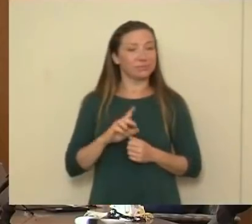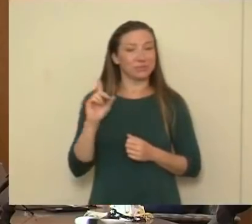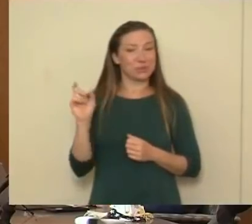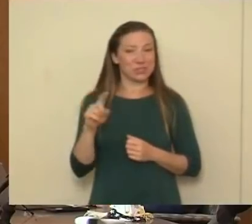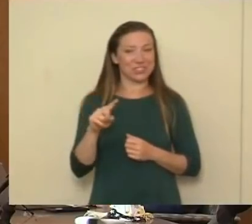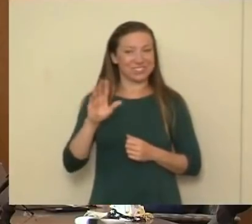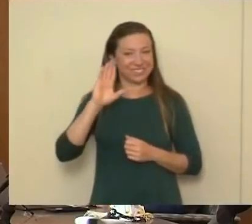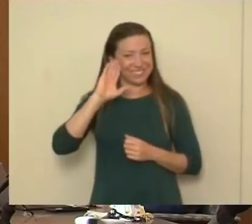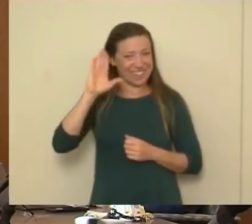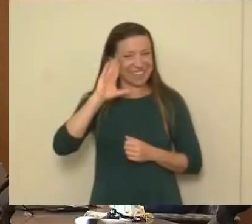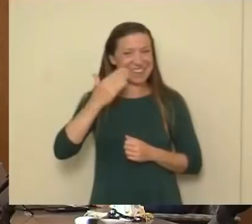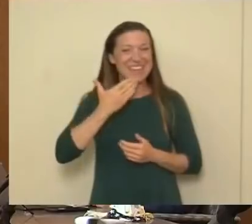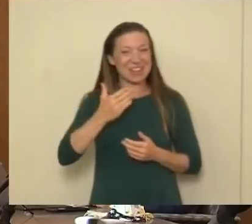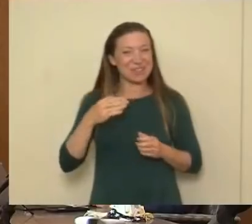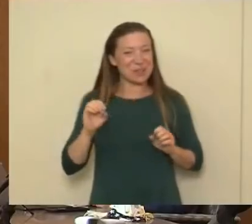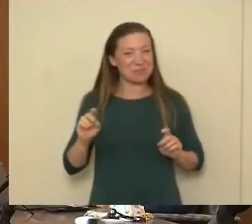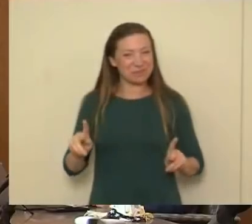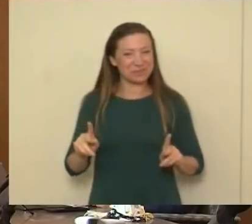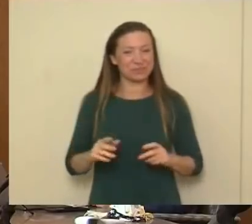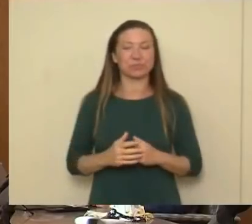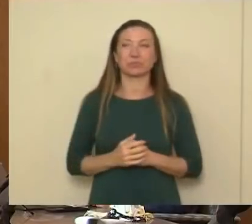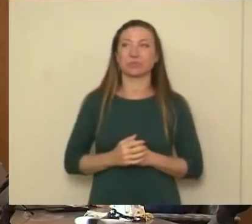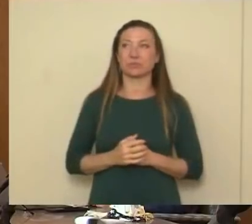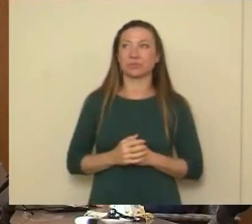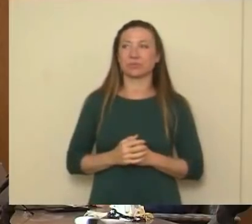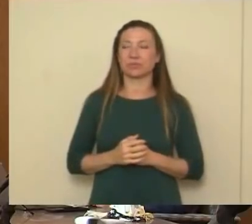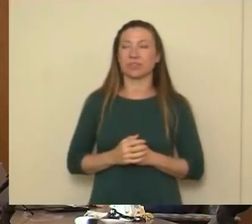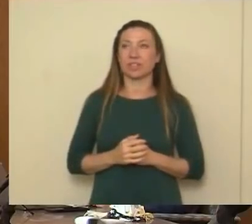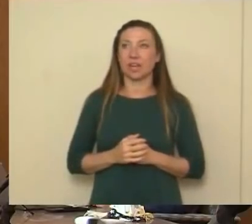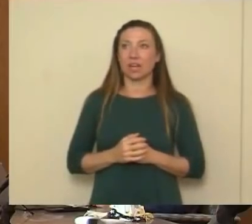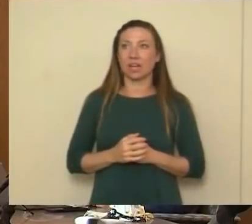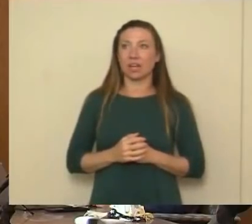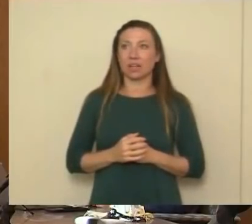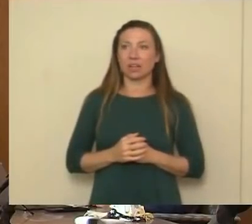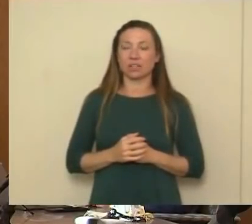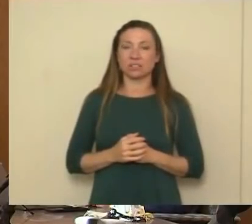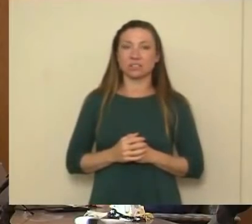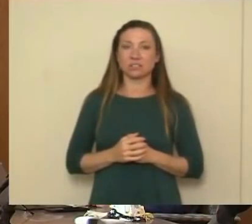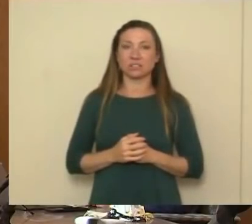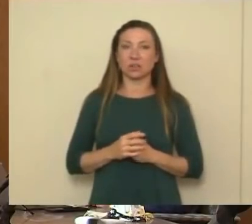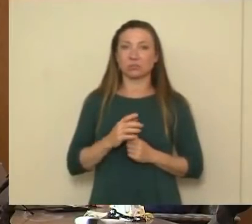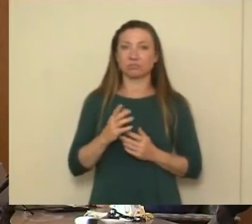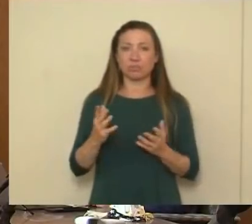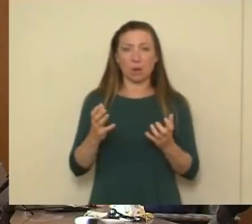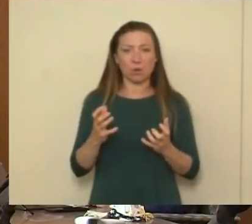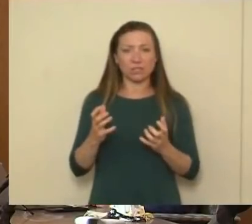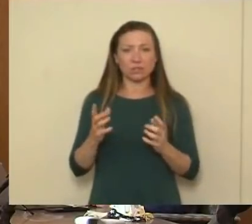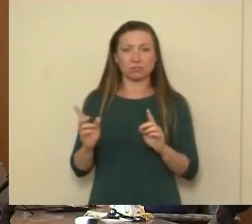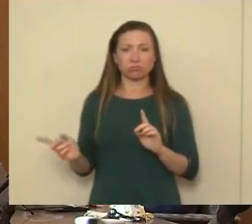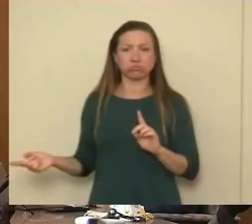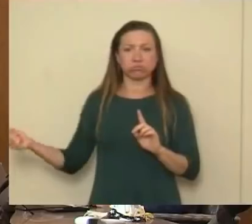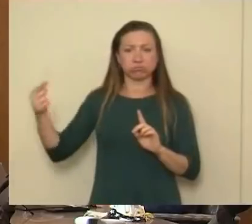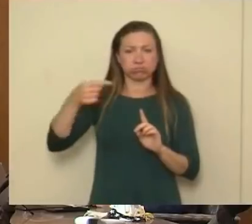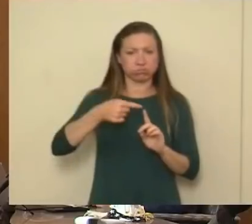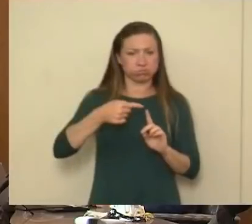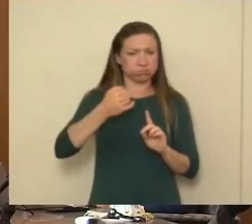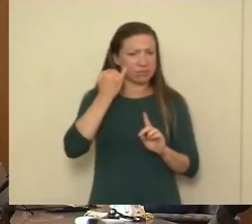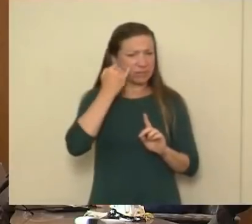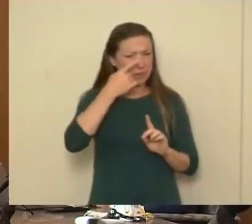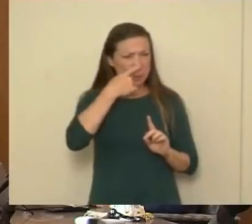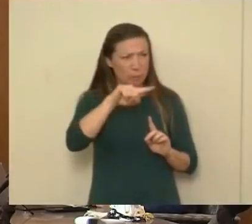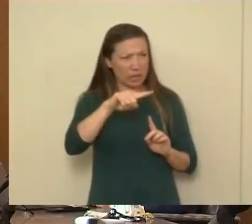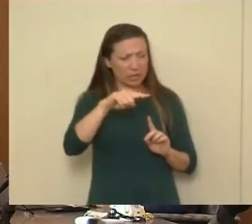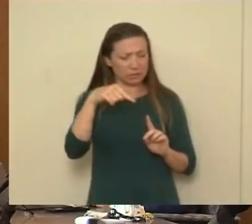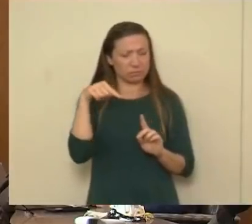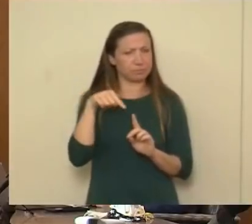Hi, thanks for this opportunity. I wanted to circle back to if you would, Governor, what you were saying about